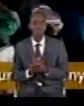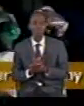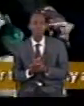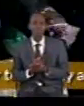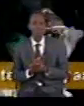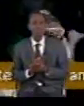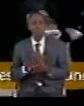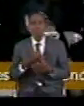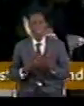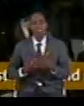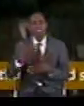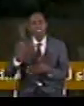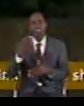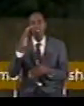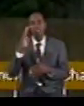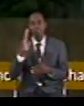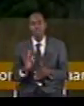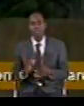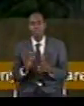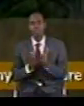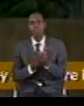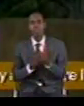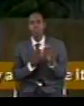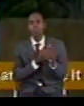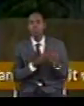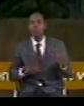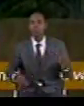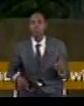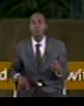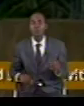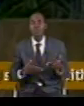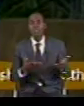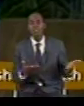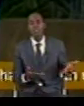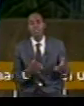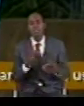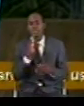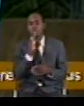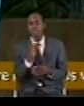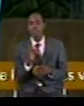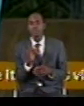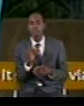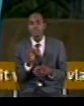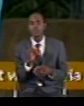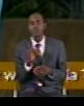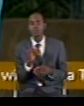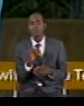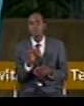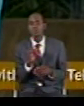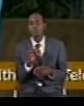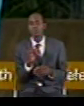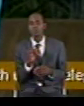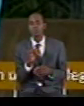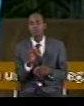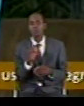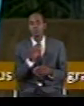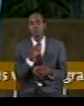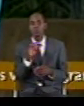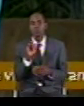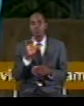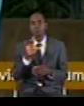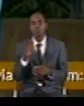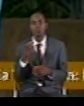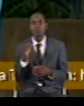Next testifier. Praise the Lord. I have with me here Benvo Zachariah. He's 14 years